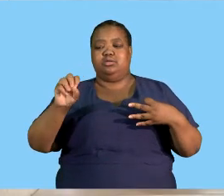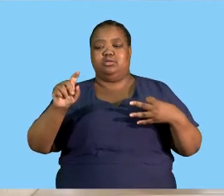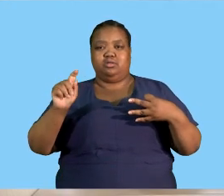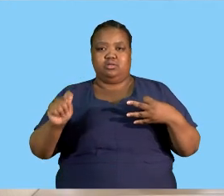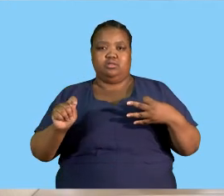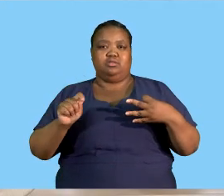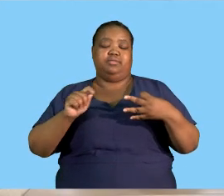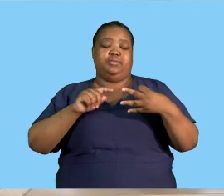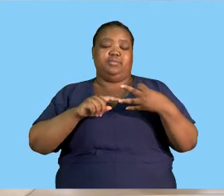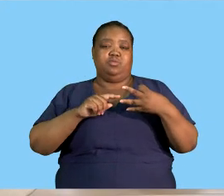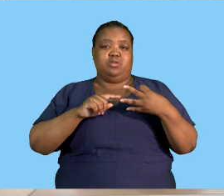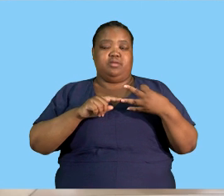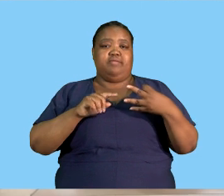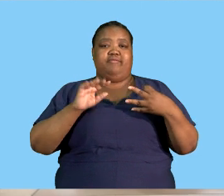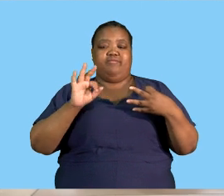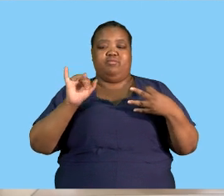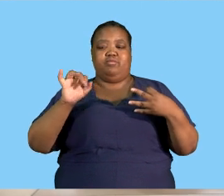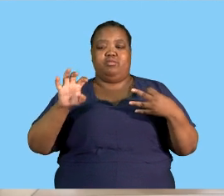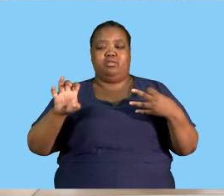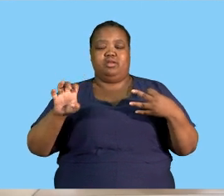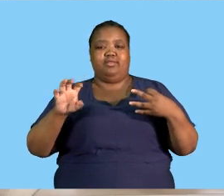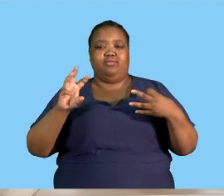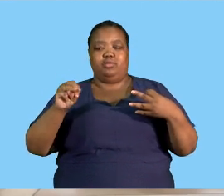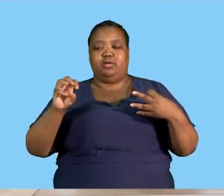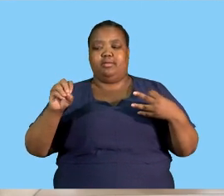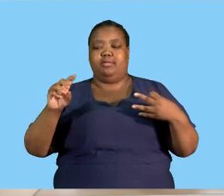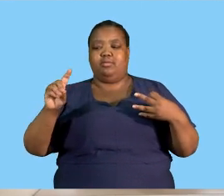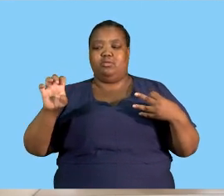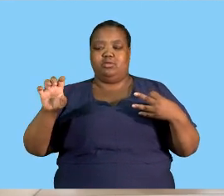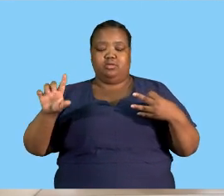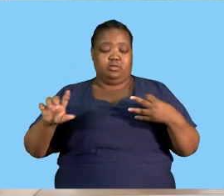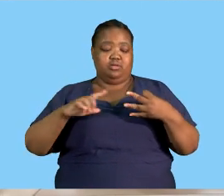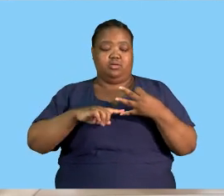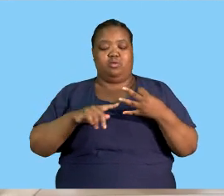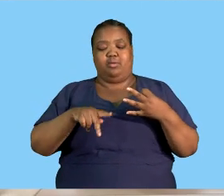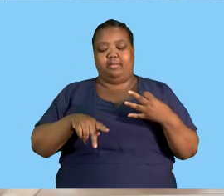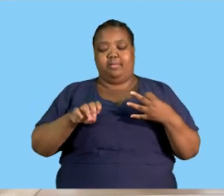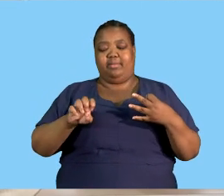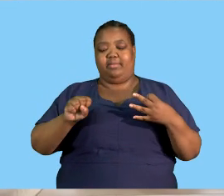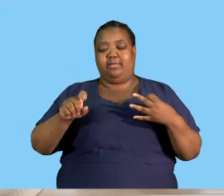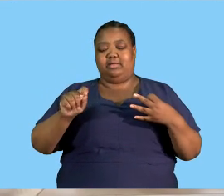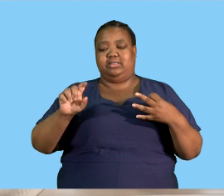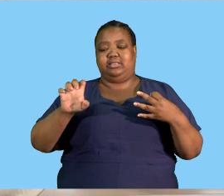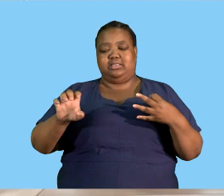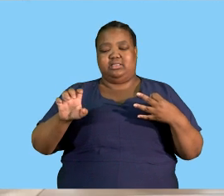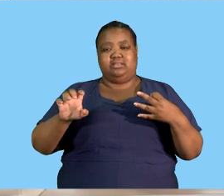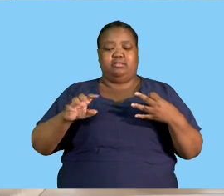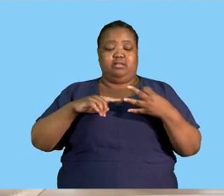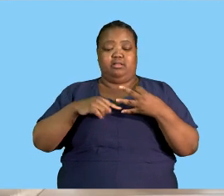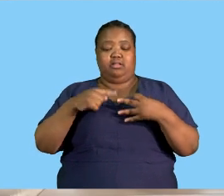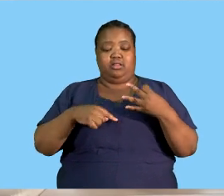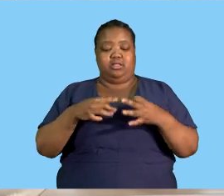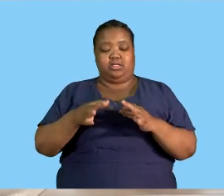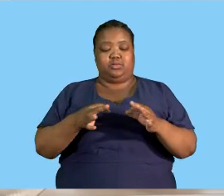things: the SWOT analysis, the Porter's 5 force model, and the PASTEL analysis. We're going to explain more in